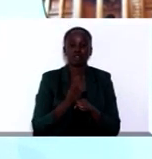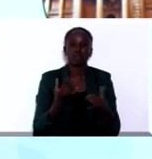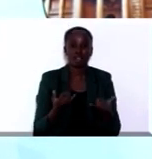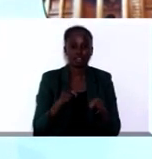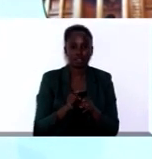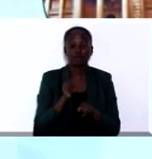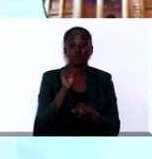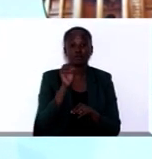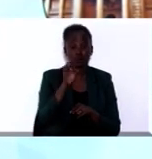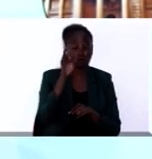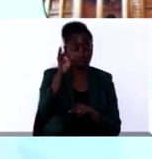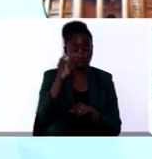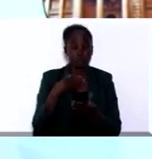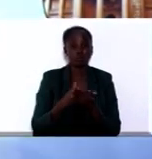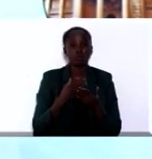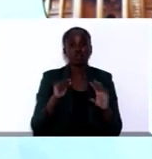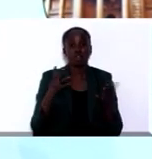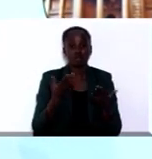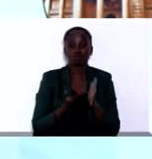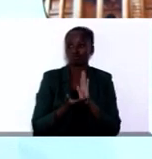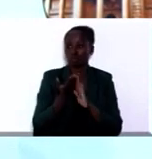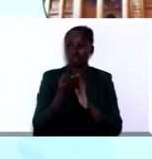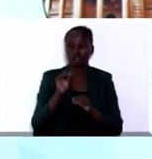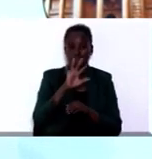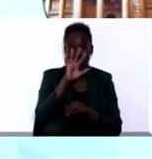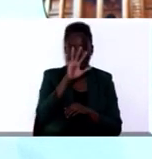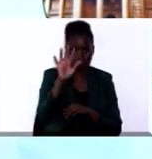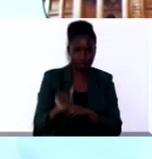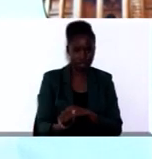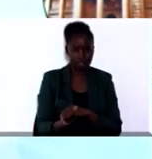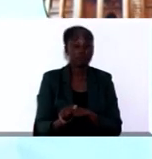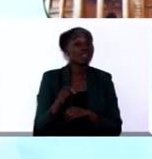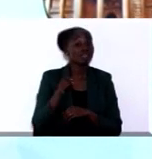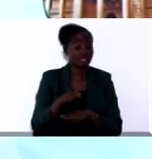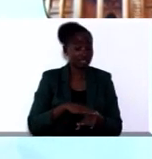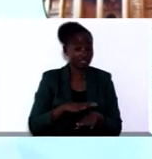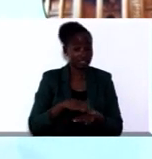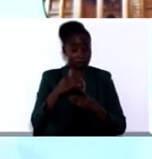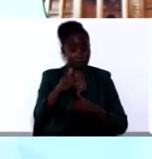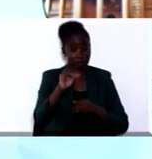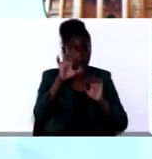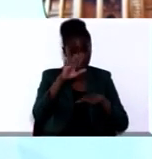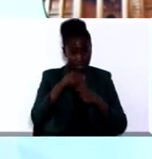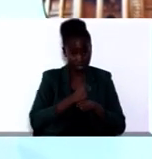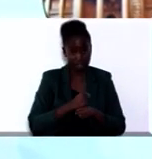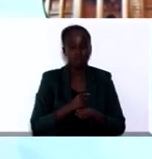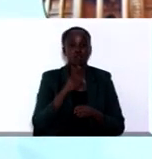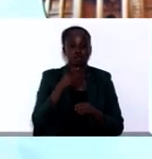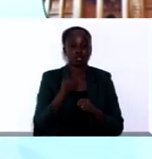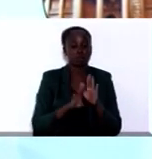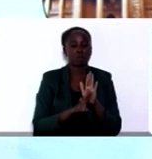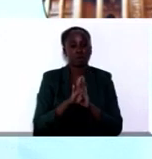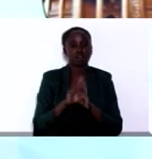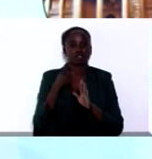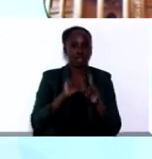prospects within the context of a rising Africa. During this decade, we must make overall progress in achieving